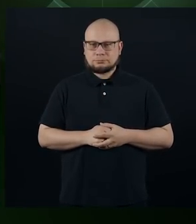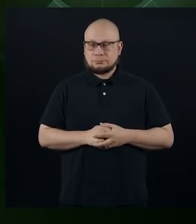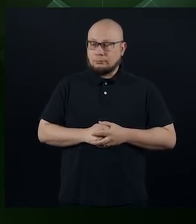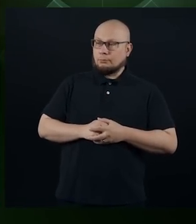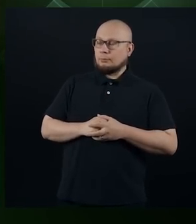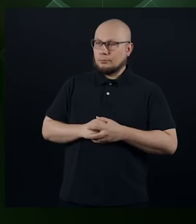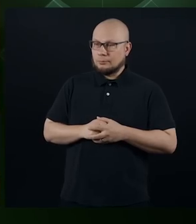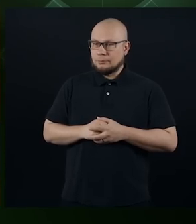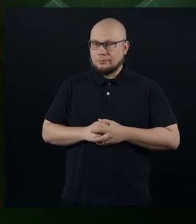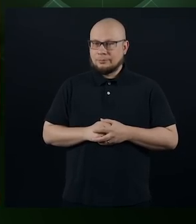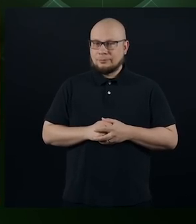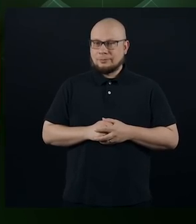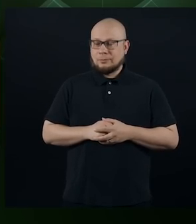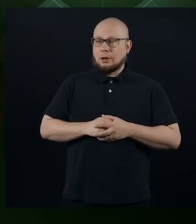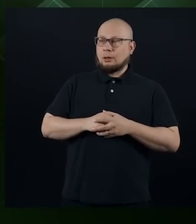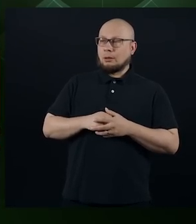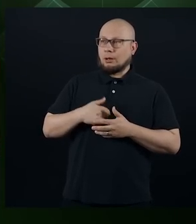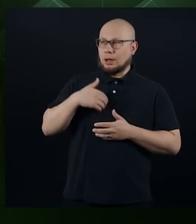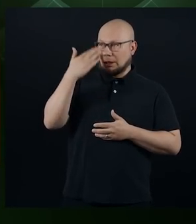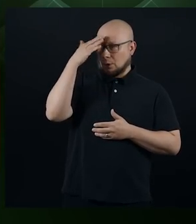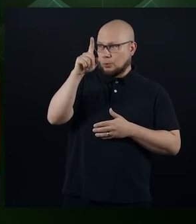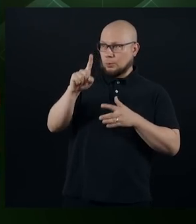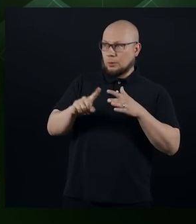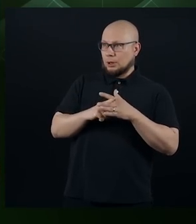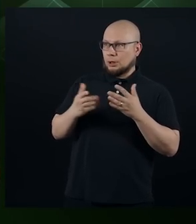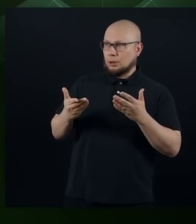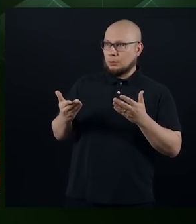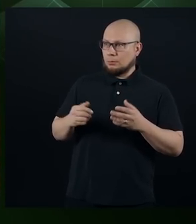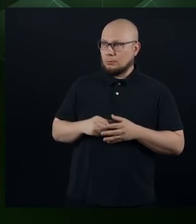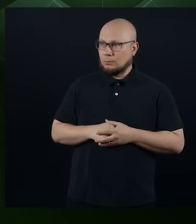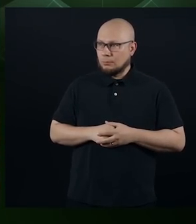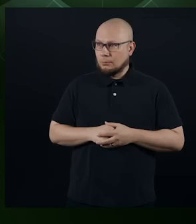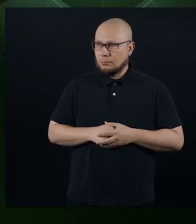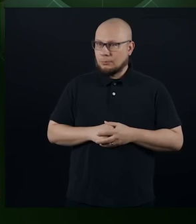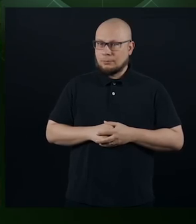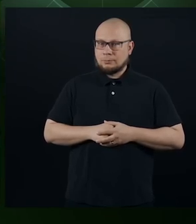Oh! Didn't realize we had company.